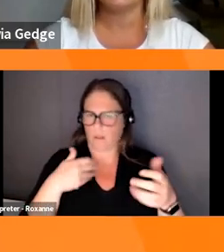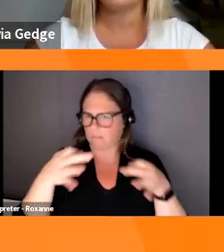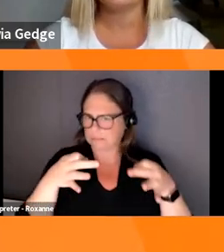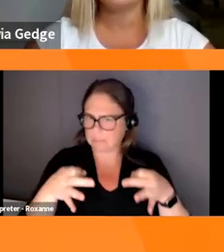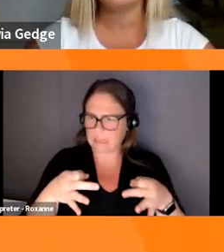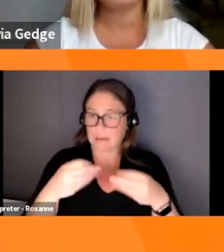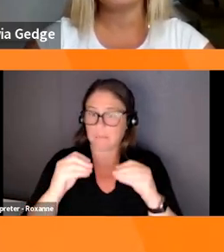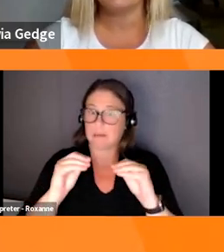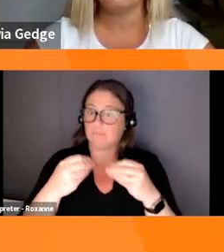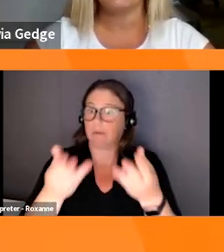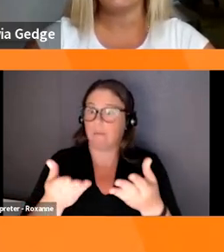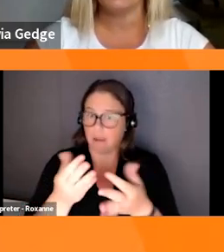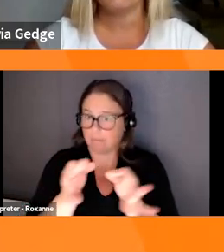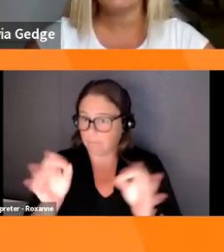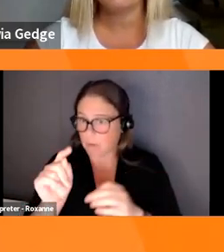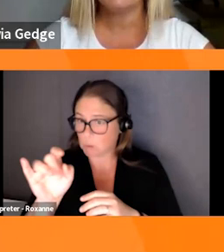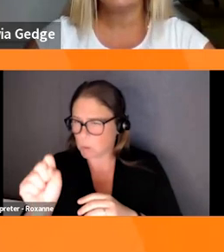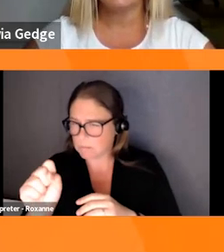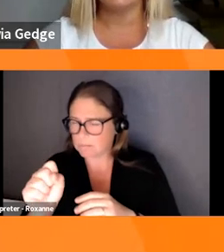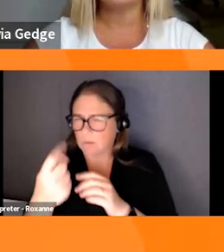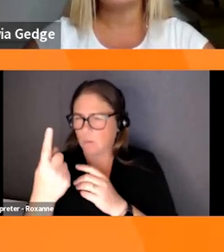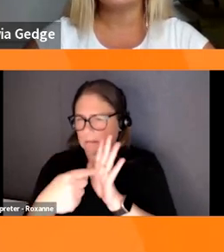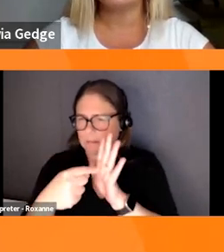strategy. So we're going to go over KPI workbook,